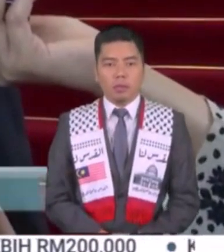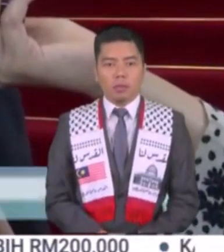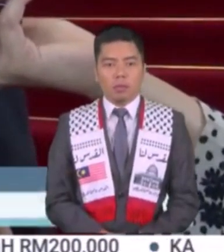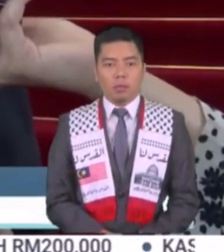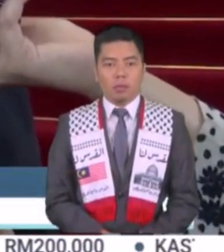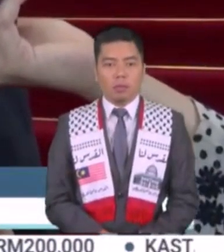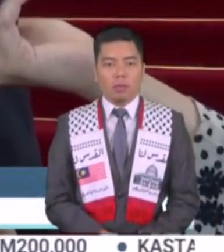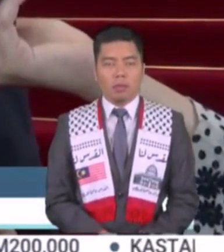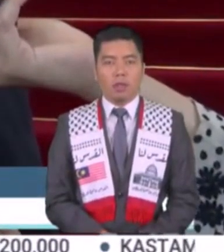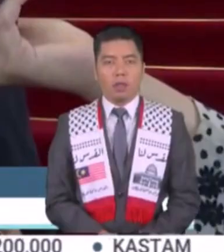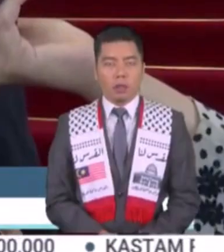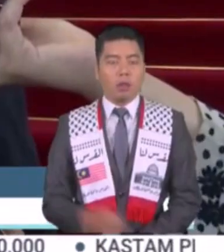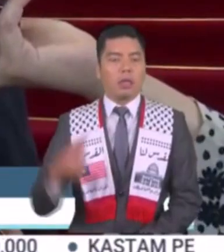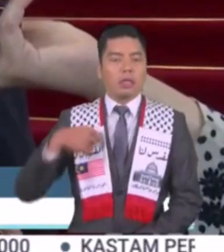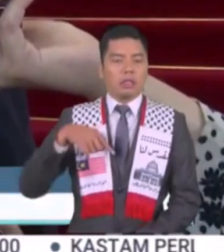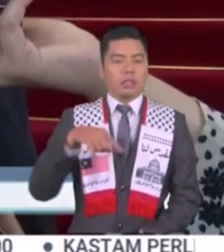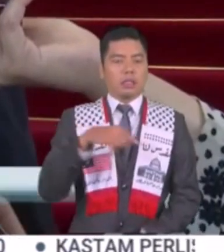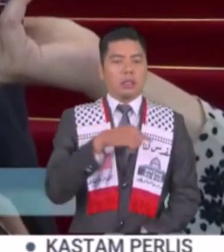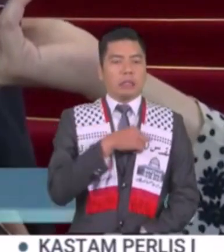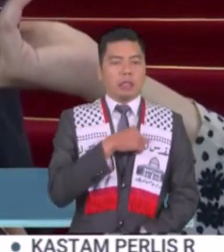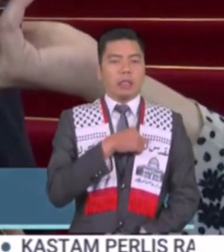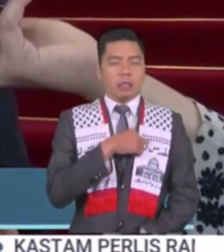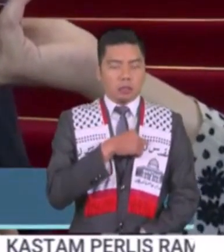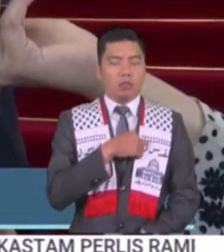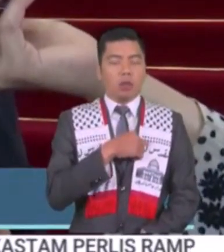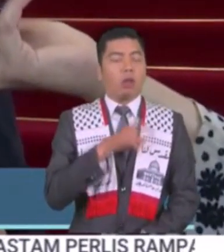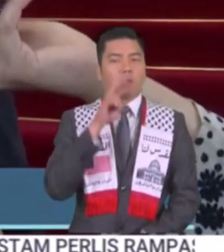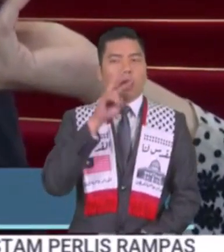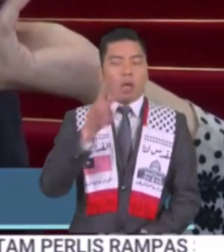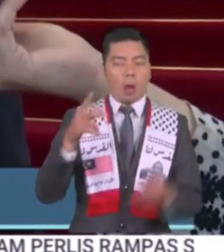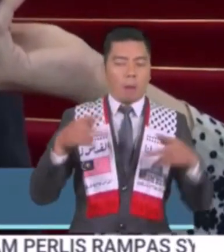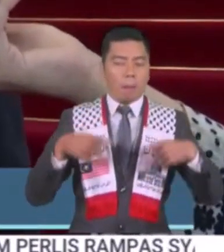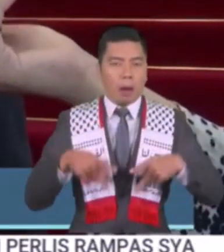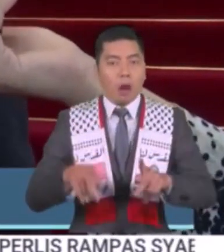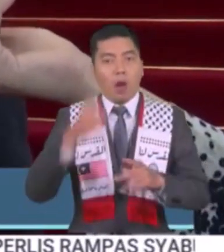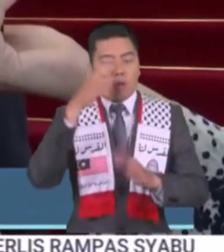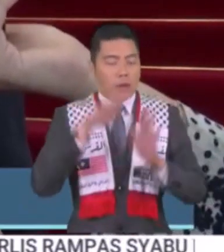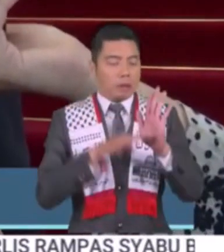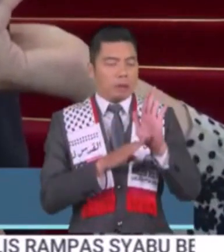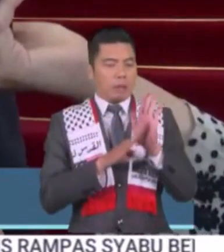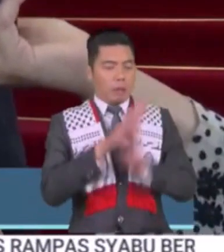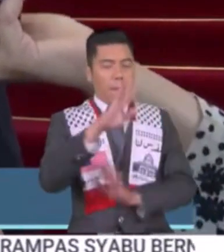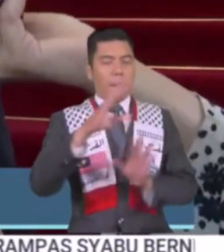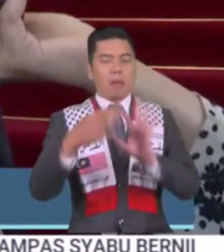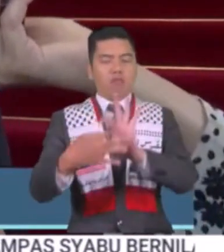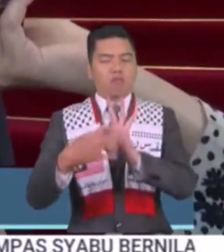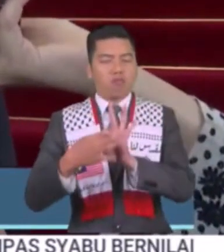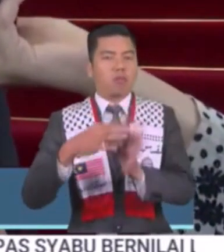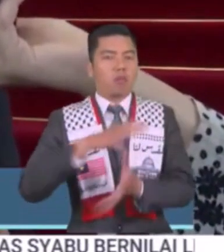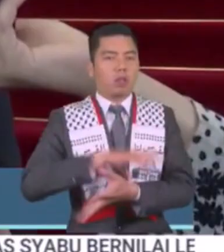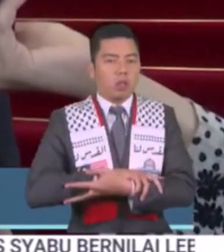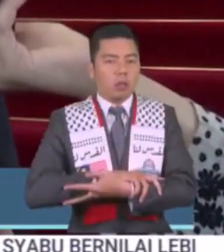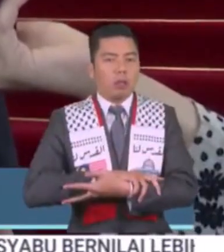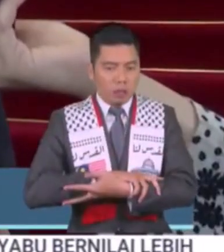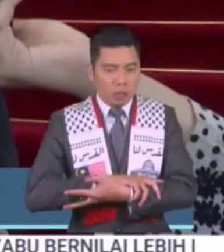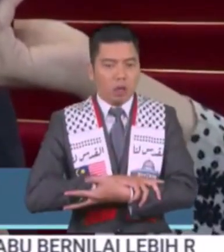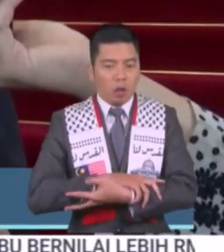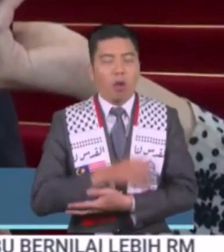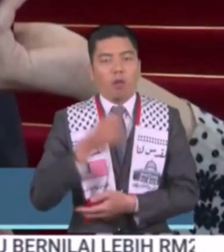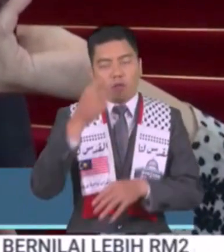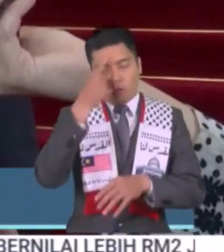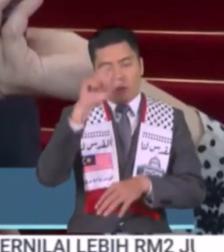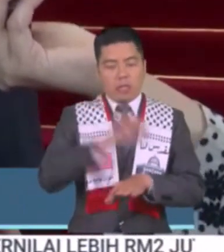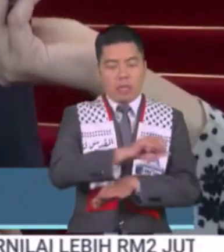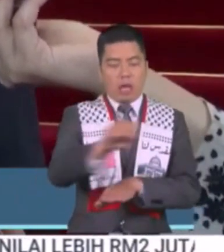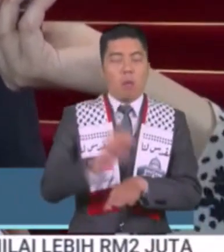Looking forward, we are really looking forward at the opportunity to increase the collaborations, the synergistic relationships between Singapore